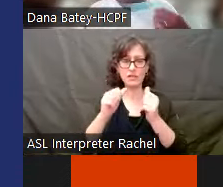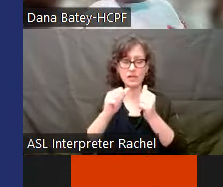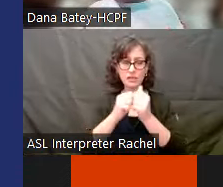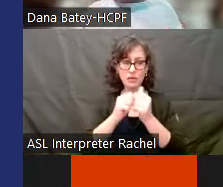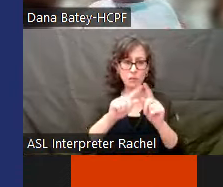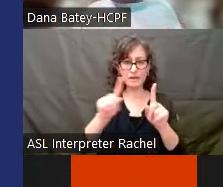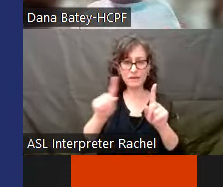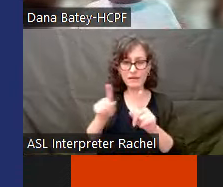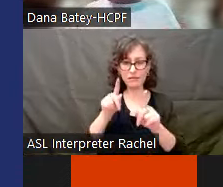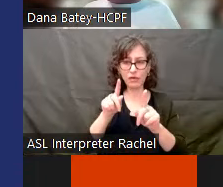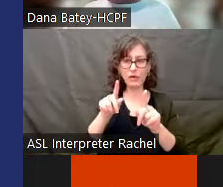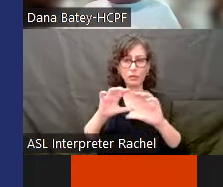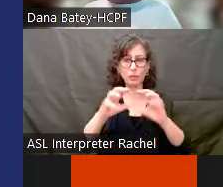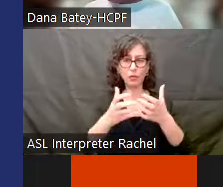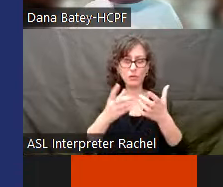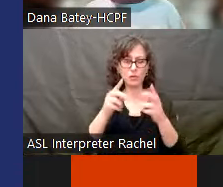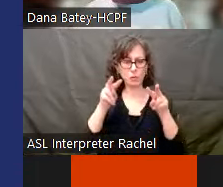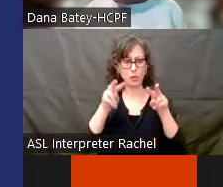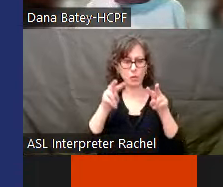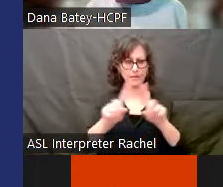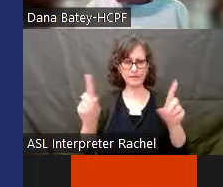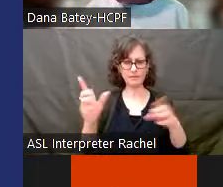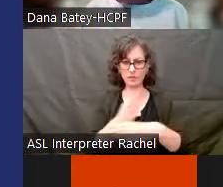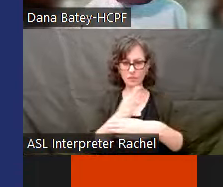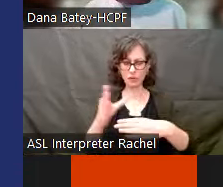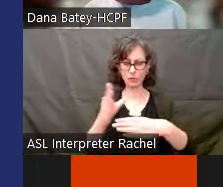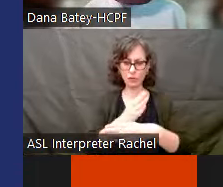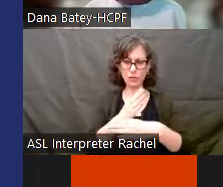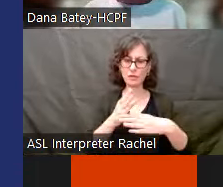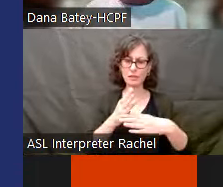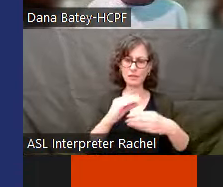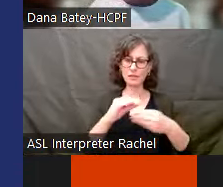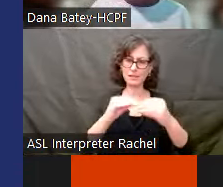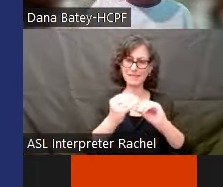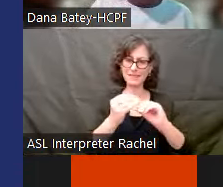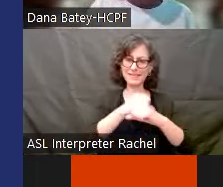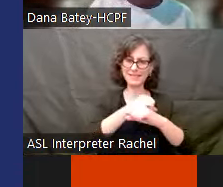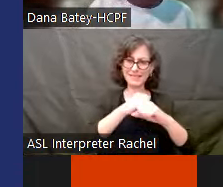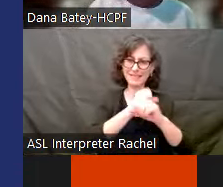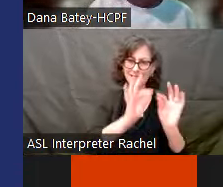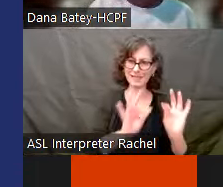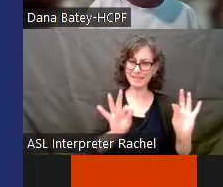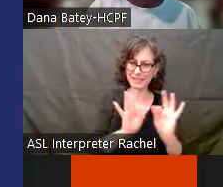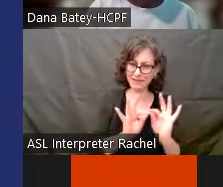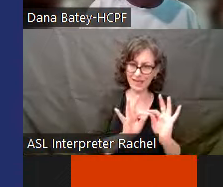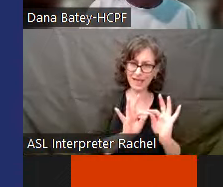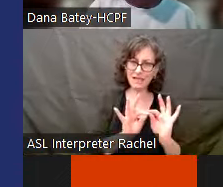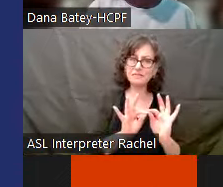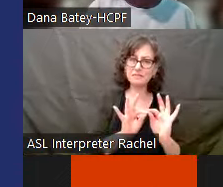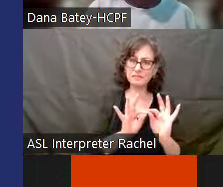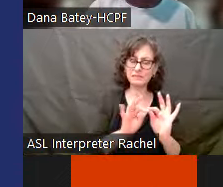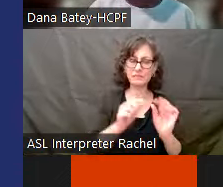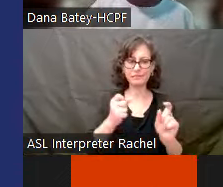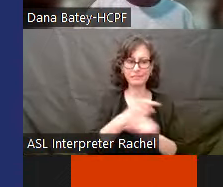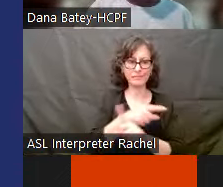them to actually look at the differences between statistical significant outliers